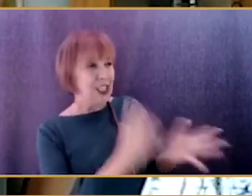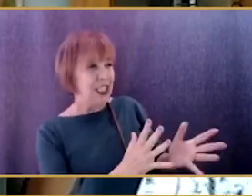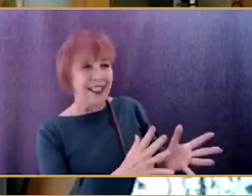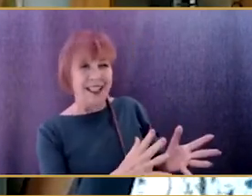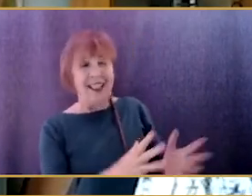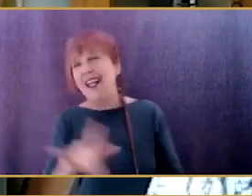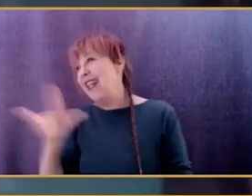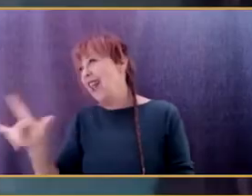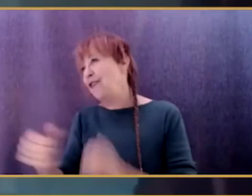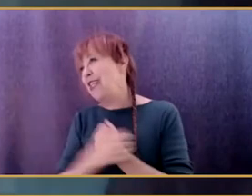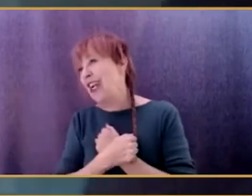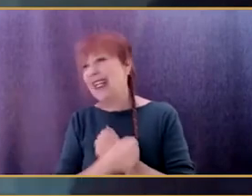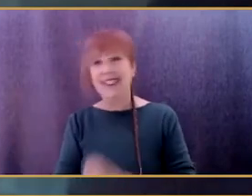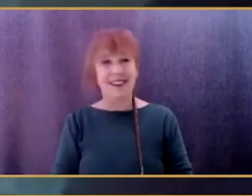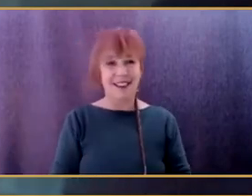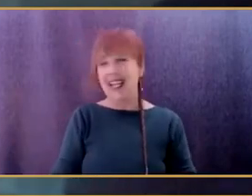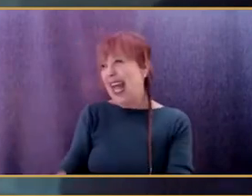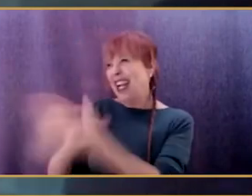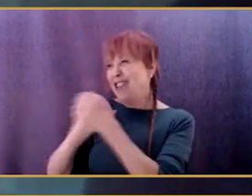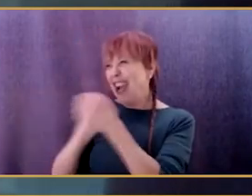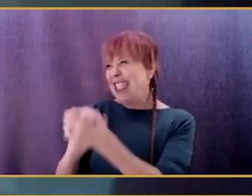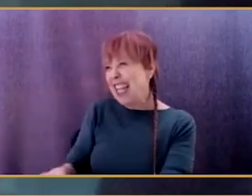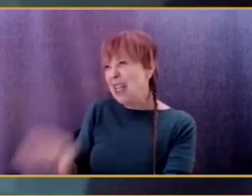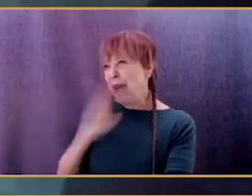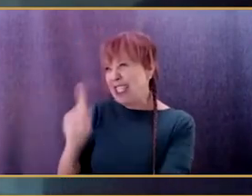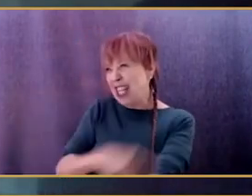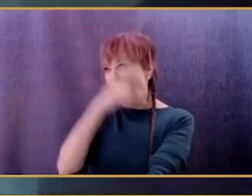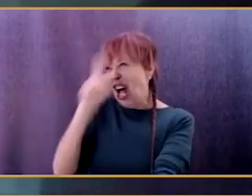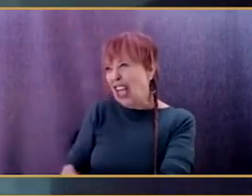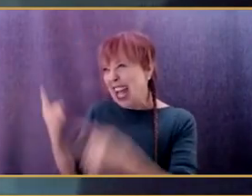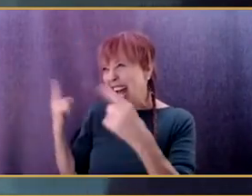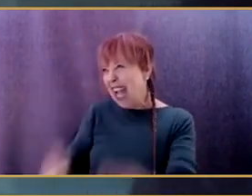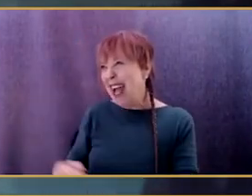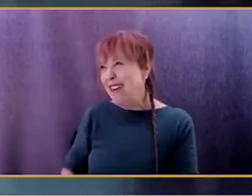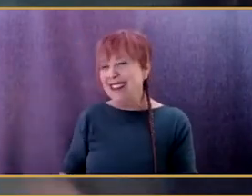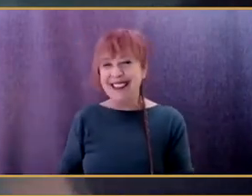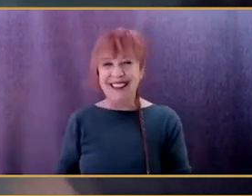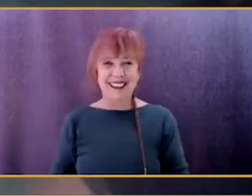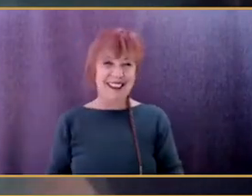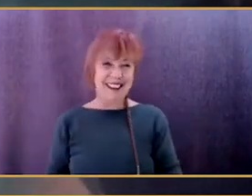love you dearly Congratulations, Pat It's a long time coming